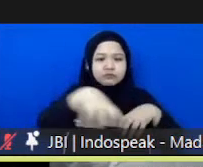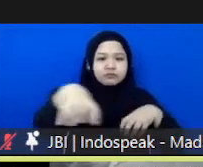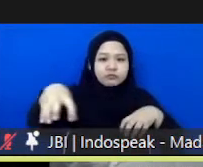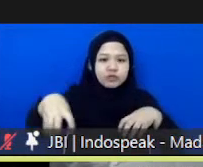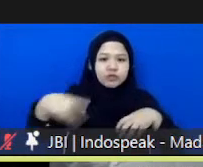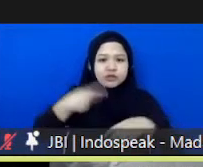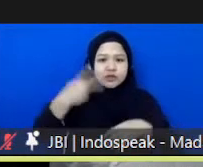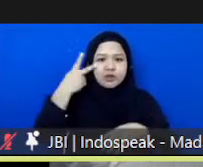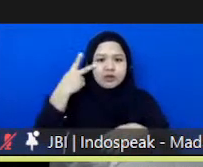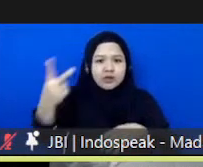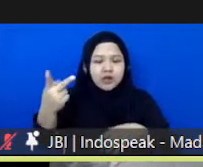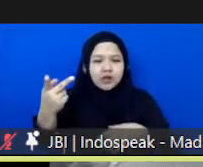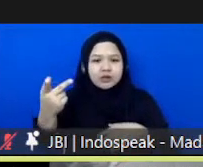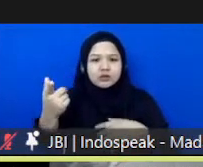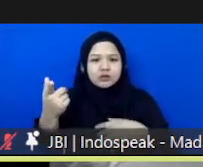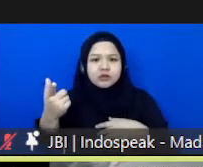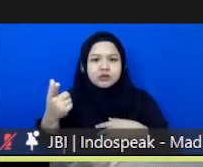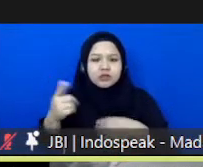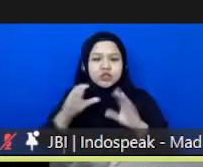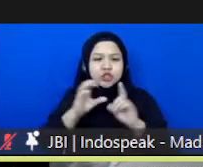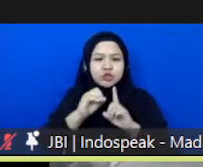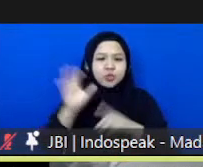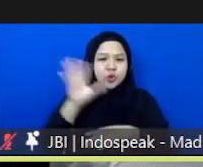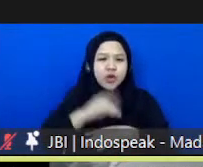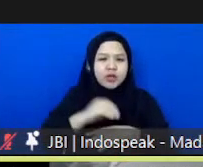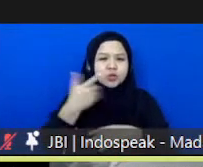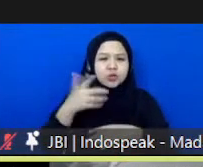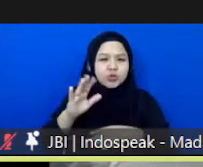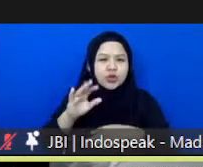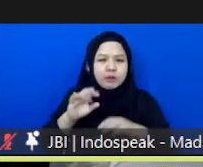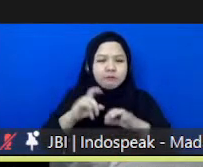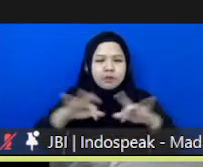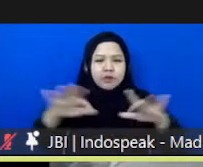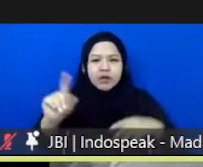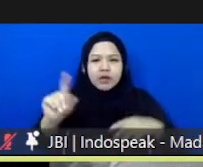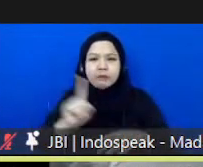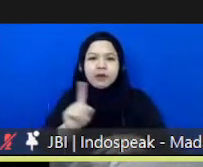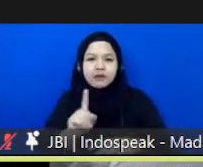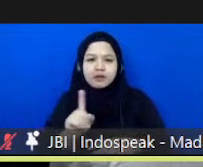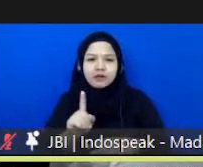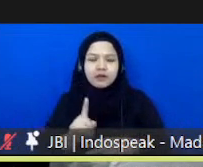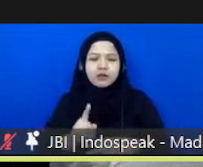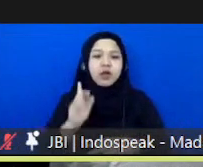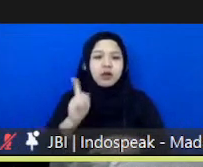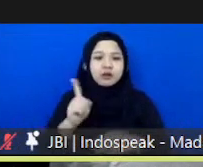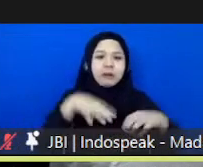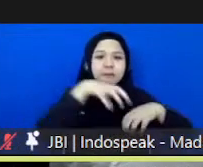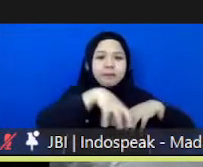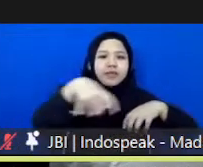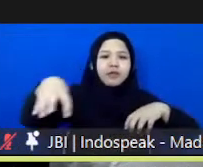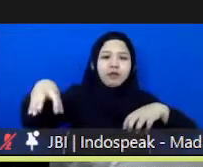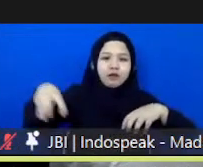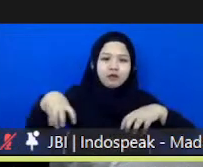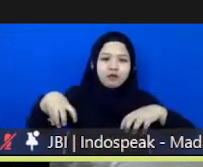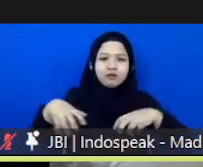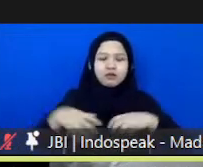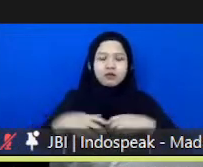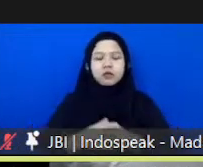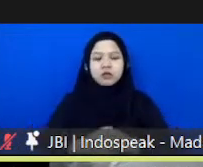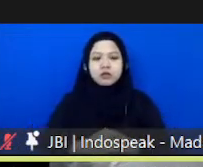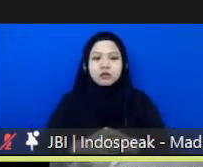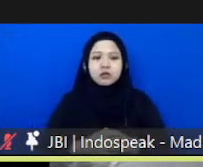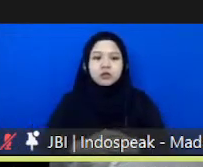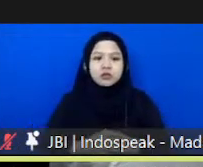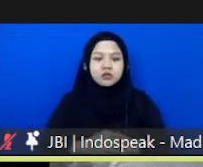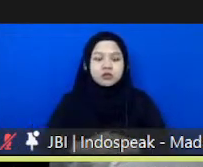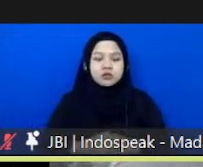the mobility in the 10 days prior to the illness onset. And then after the enrollment, we